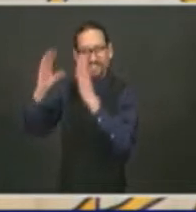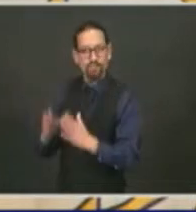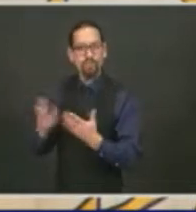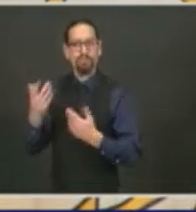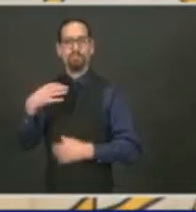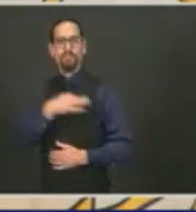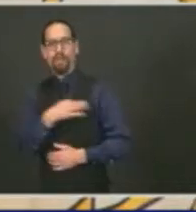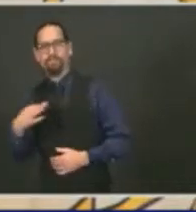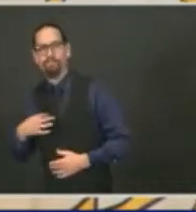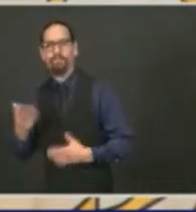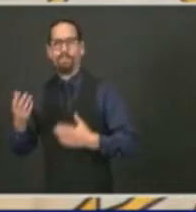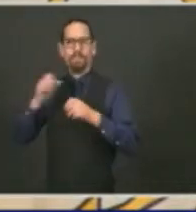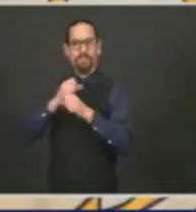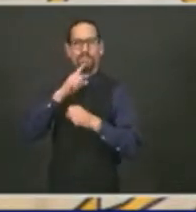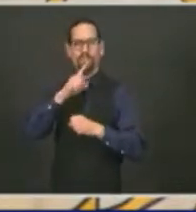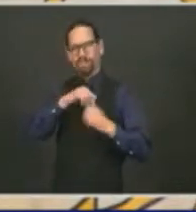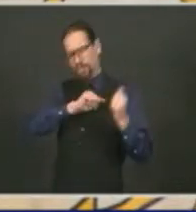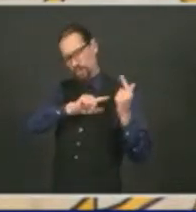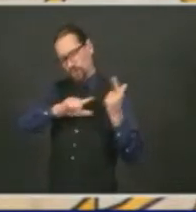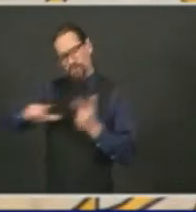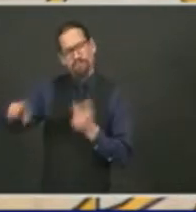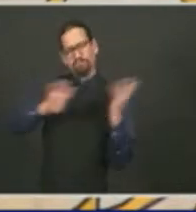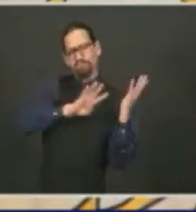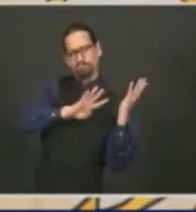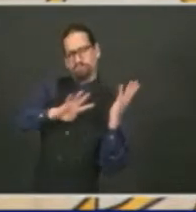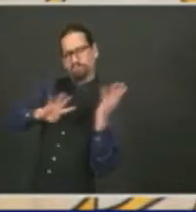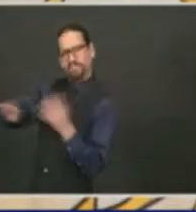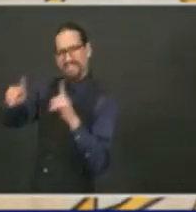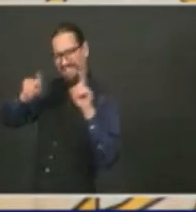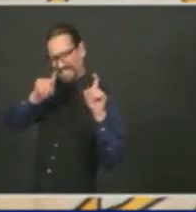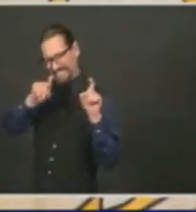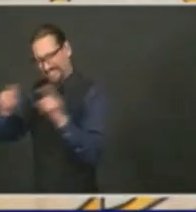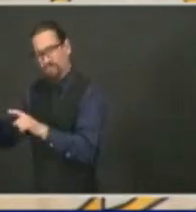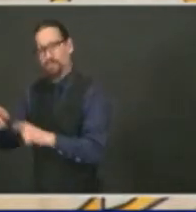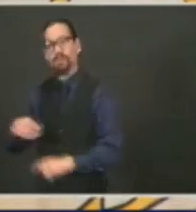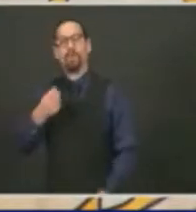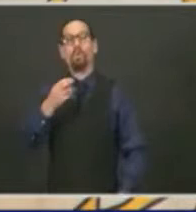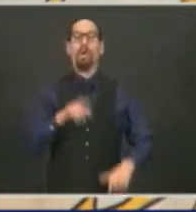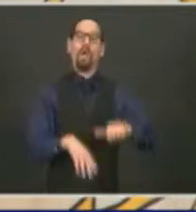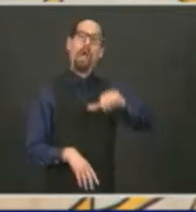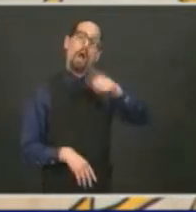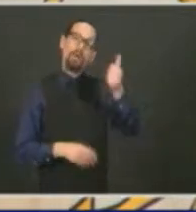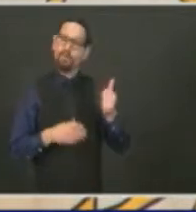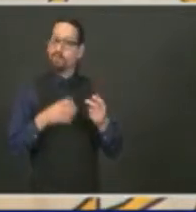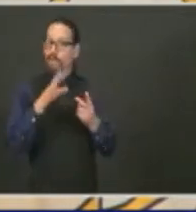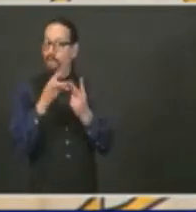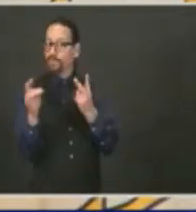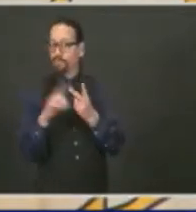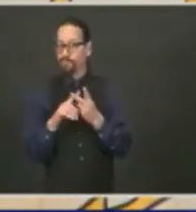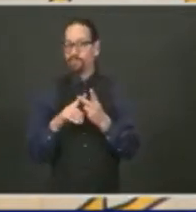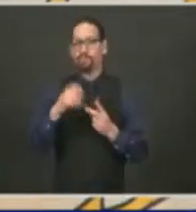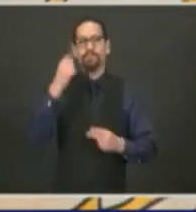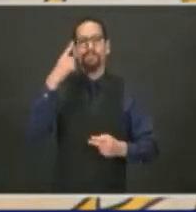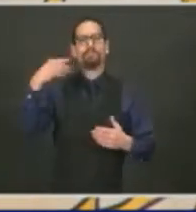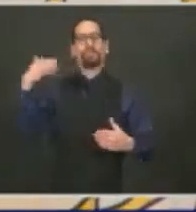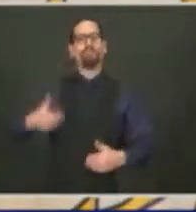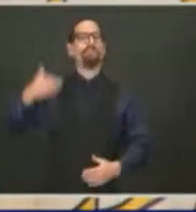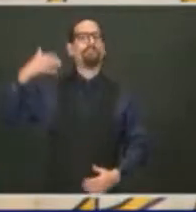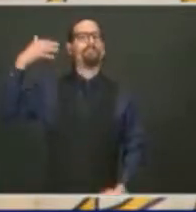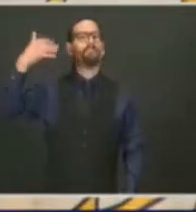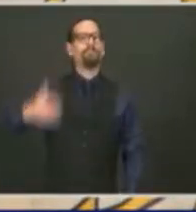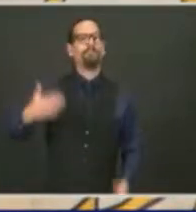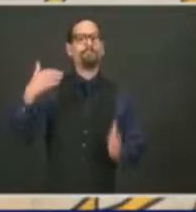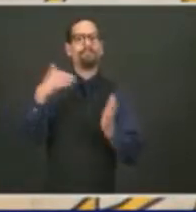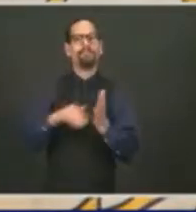everybody. The other way is like a cyclical thing, a random testing